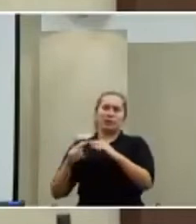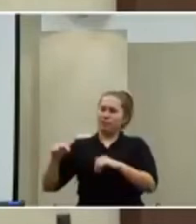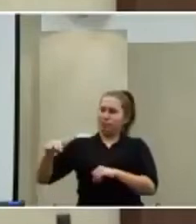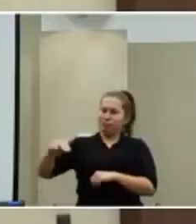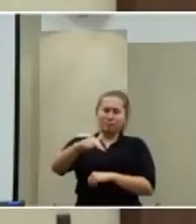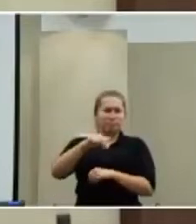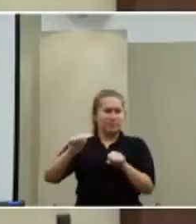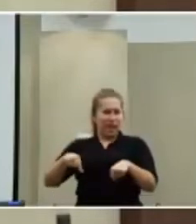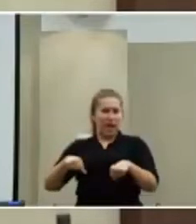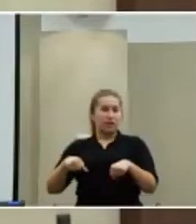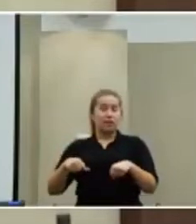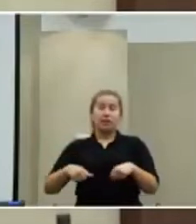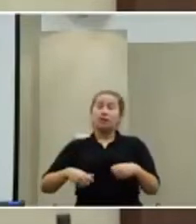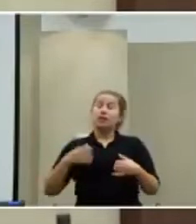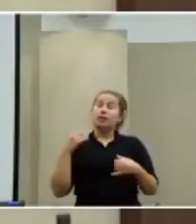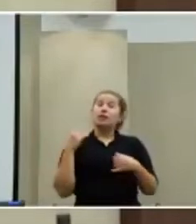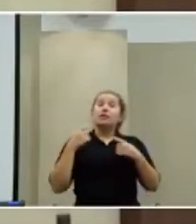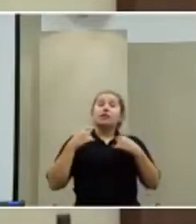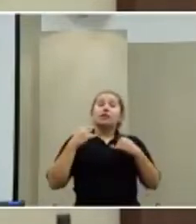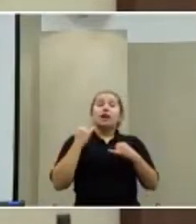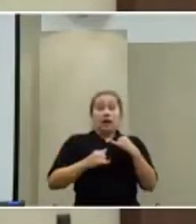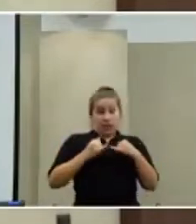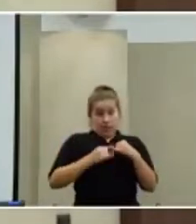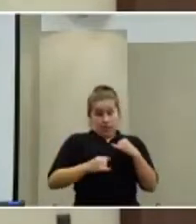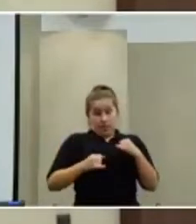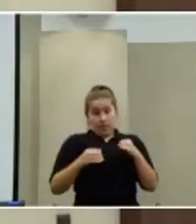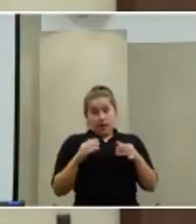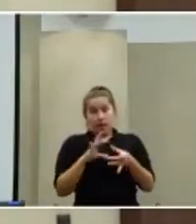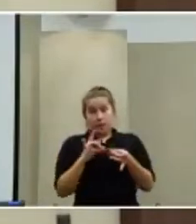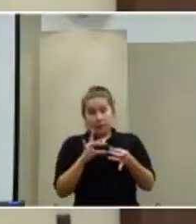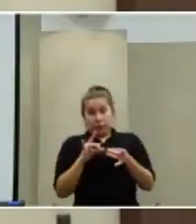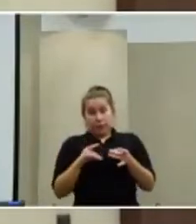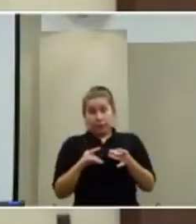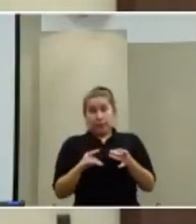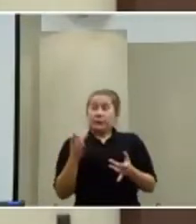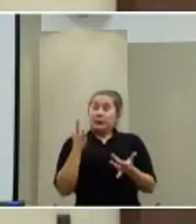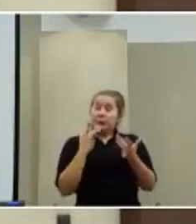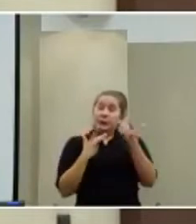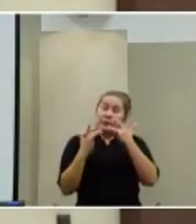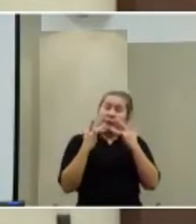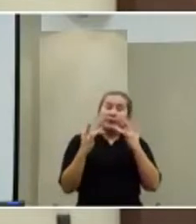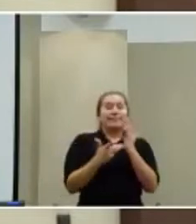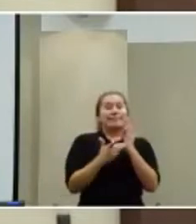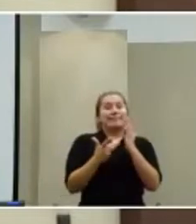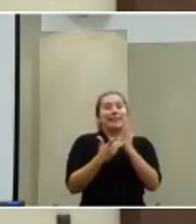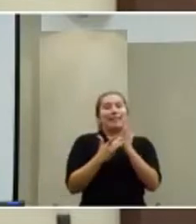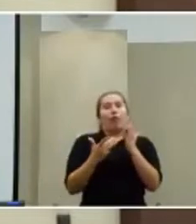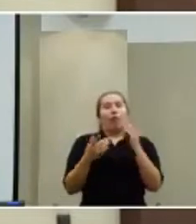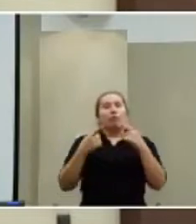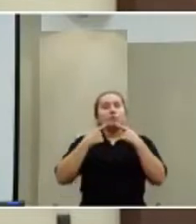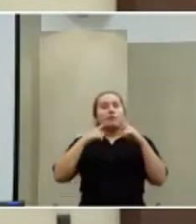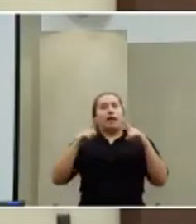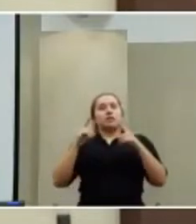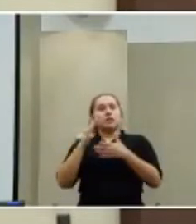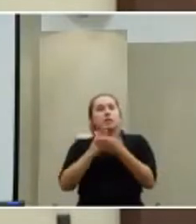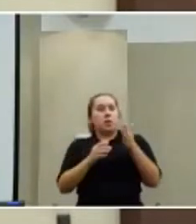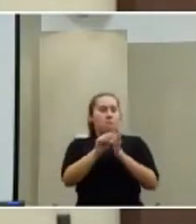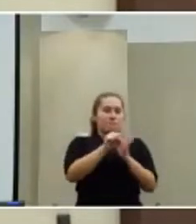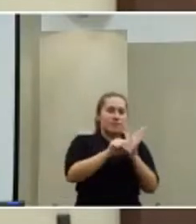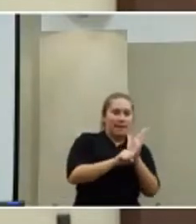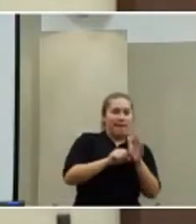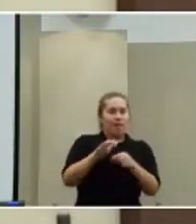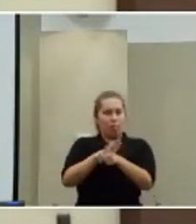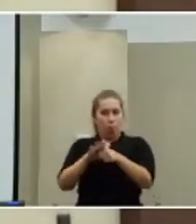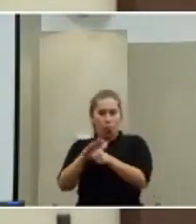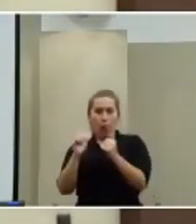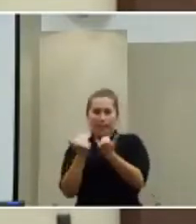And finally, I will note that there is a lack of technical capacity on some of our state and local agencies and